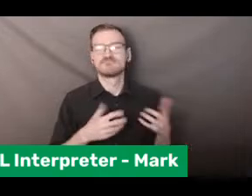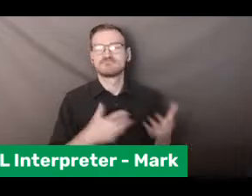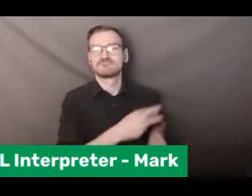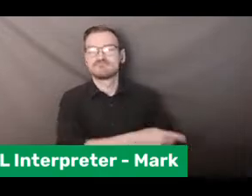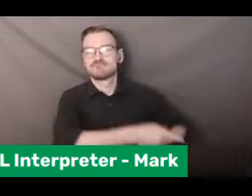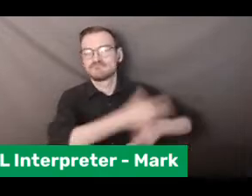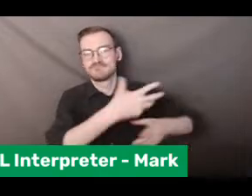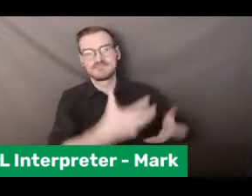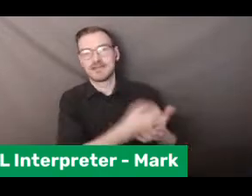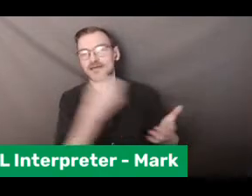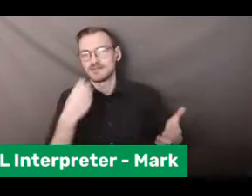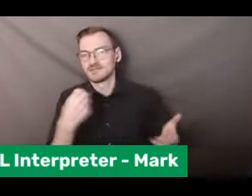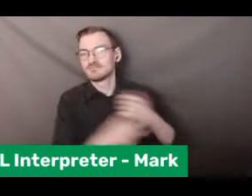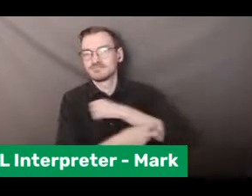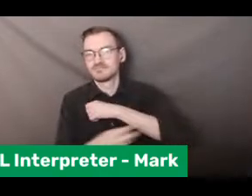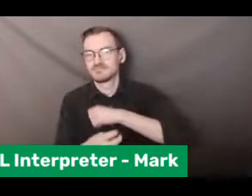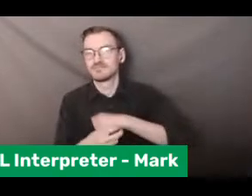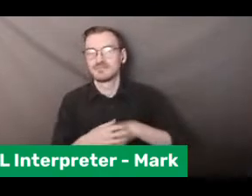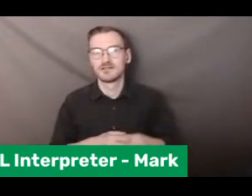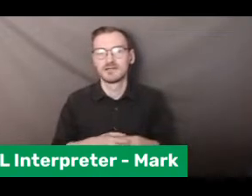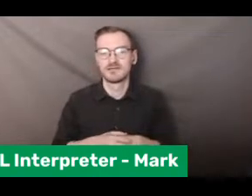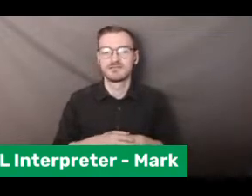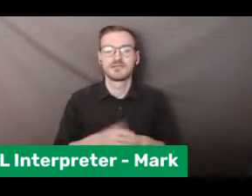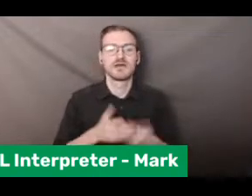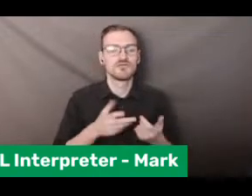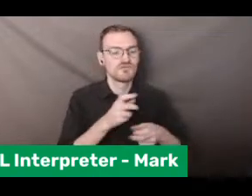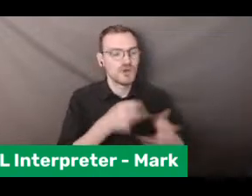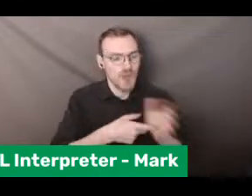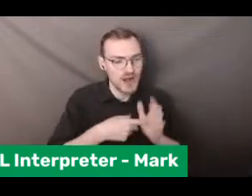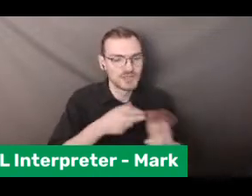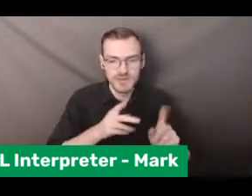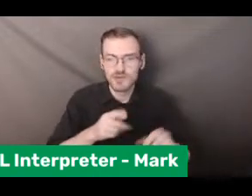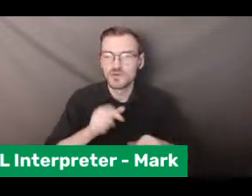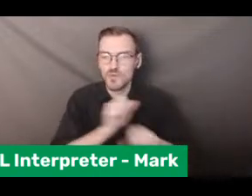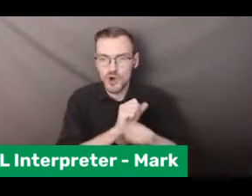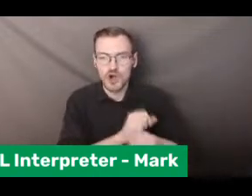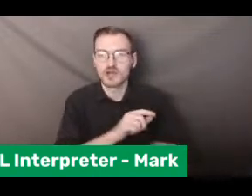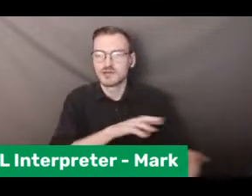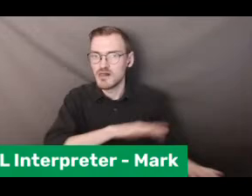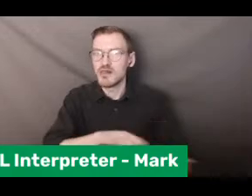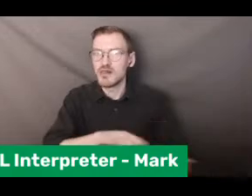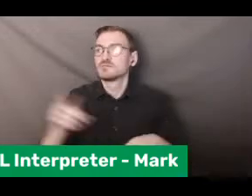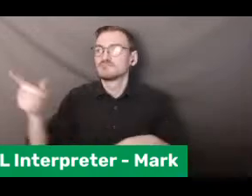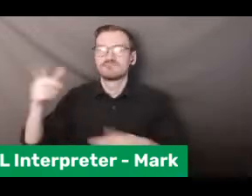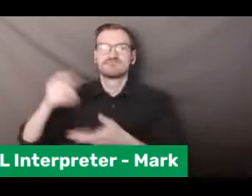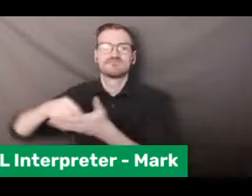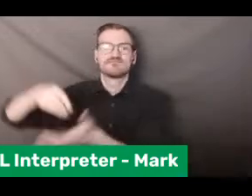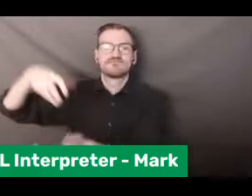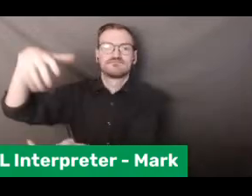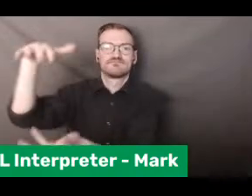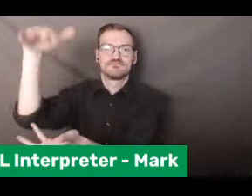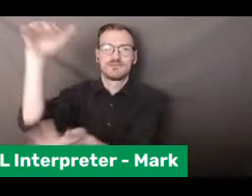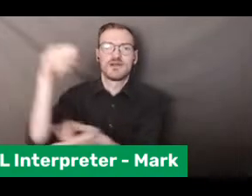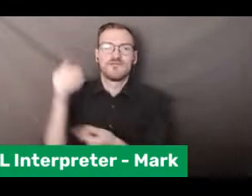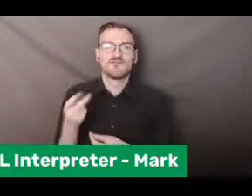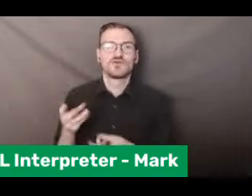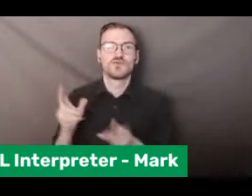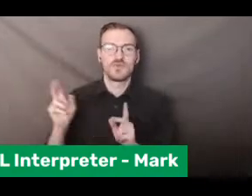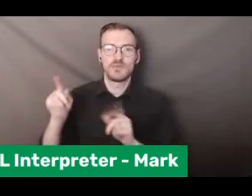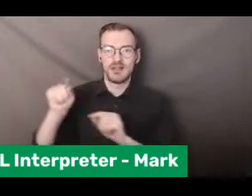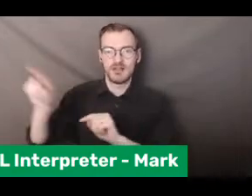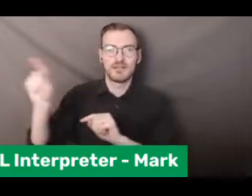capital accumulation of a few. It requires people to be in poverty so a few people can be